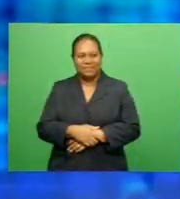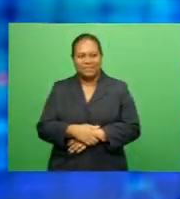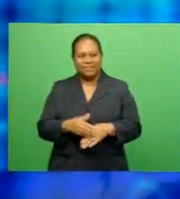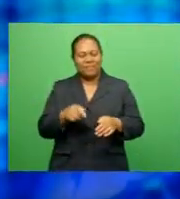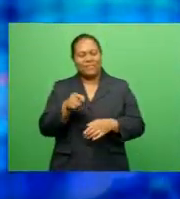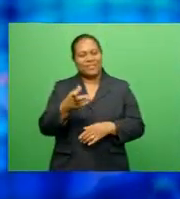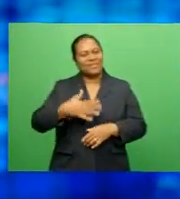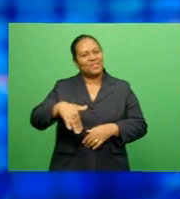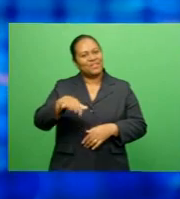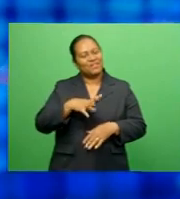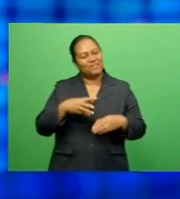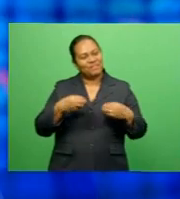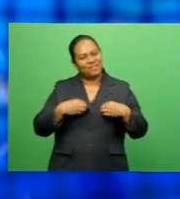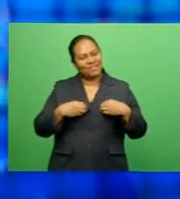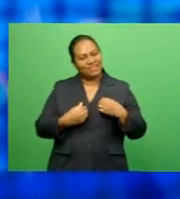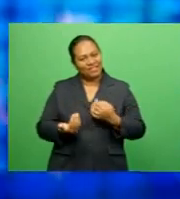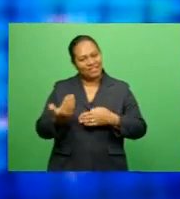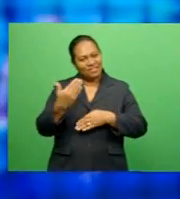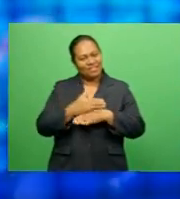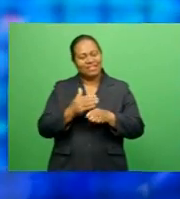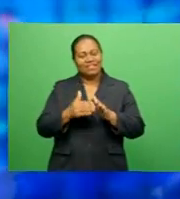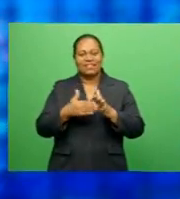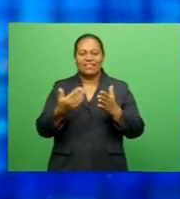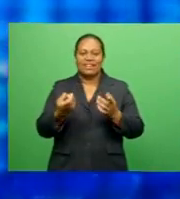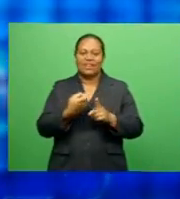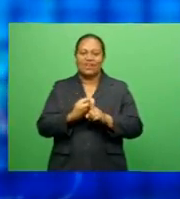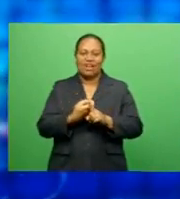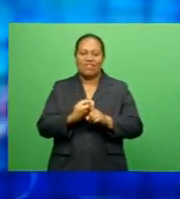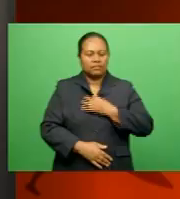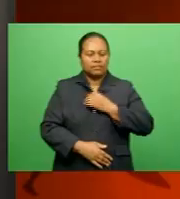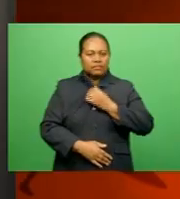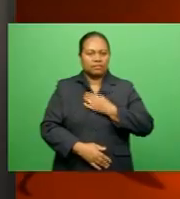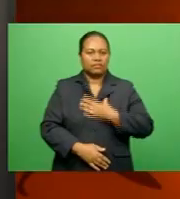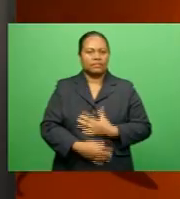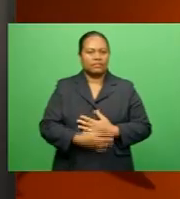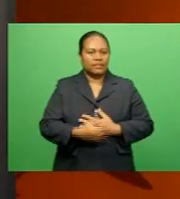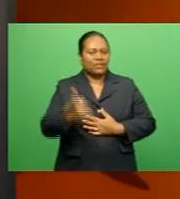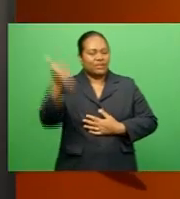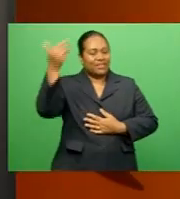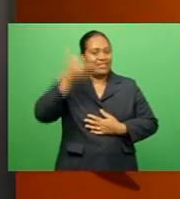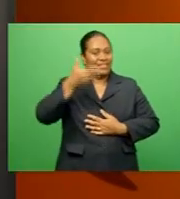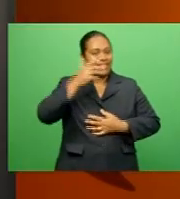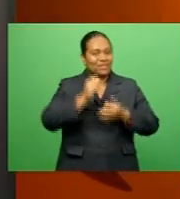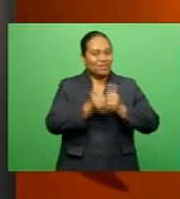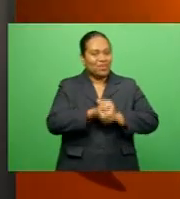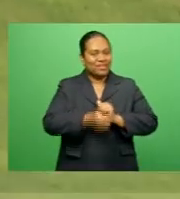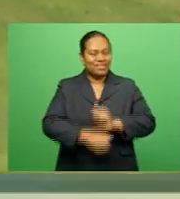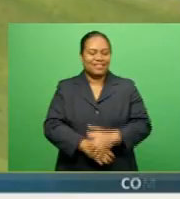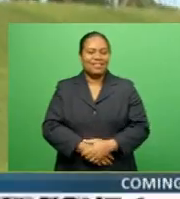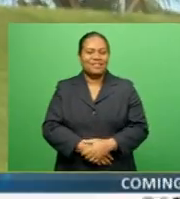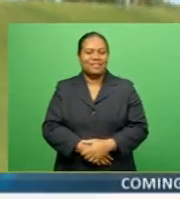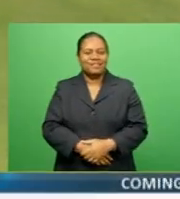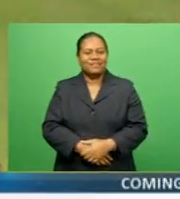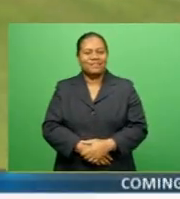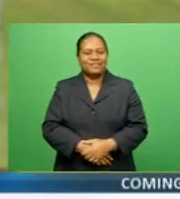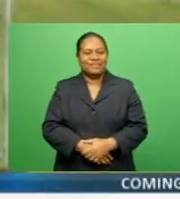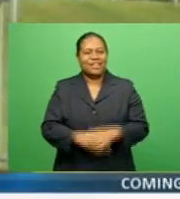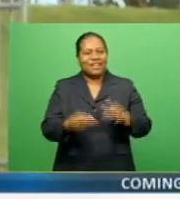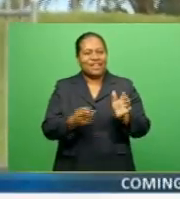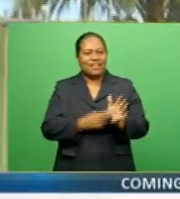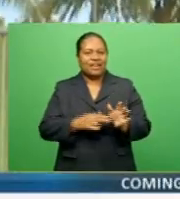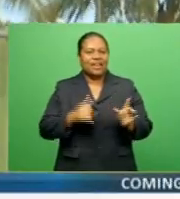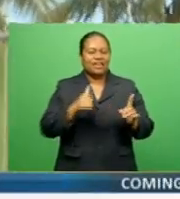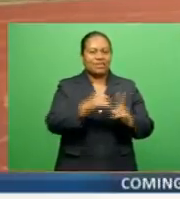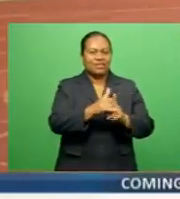And that's it from Business Tonight. We now join Kara with the latest in sports. Good evening. Ahead in sports, Nasinu